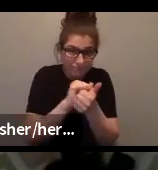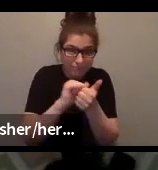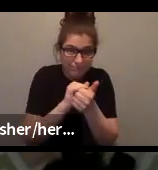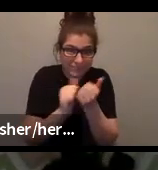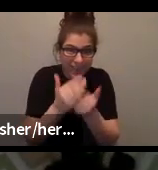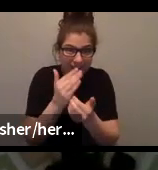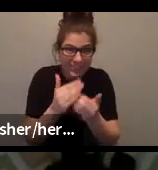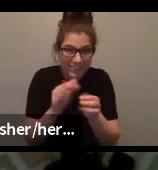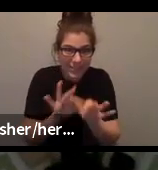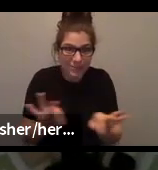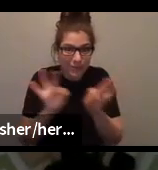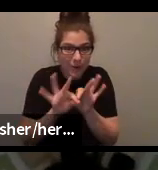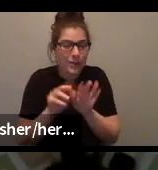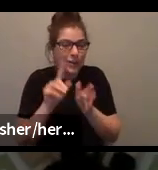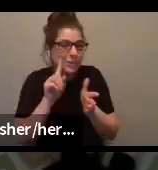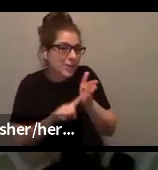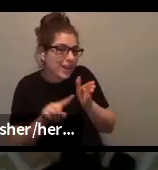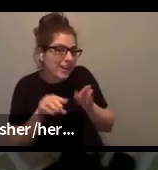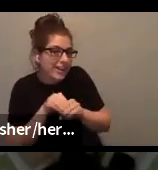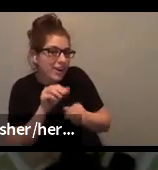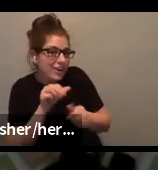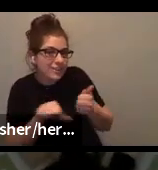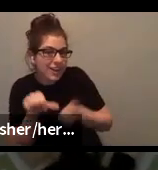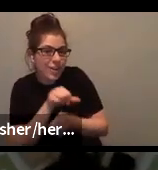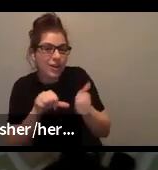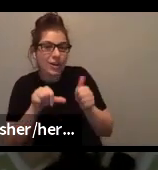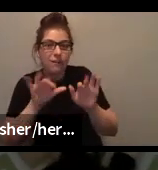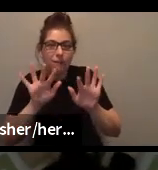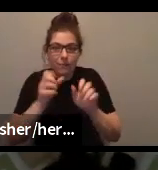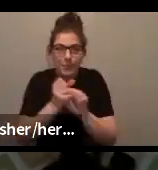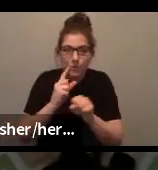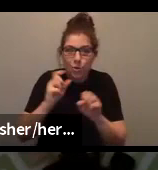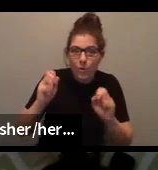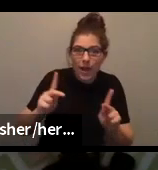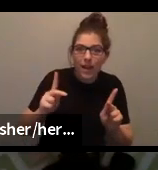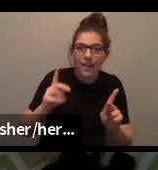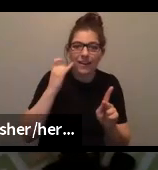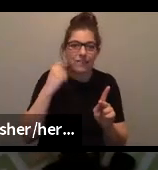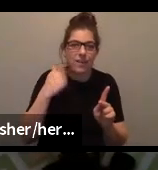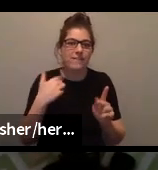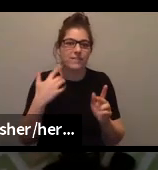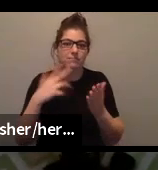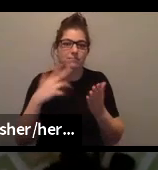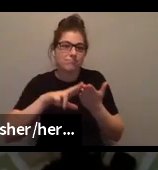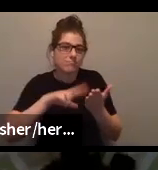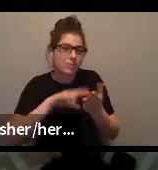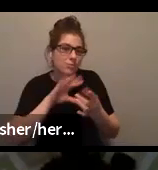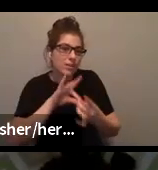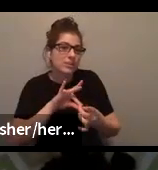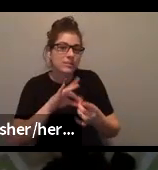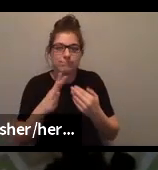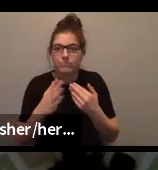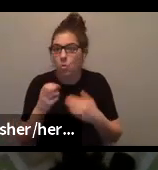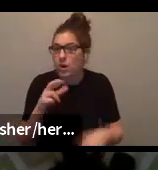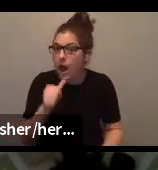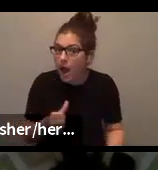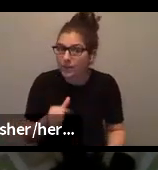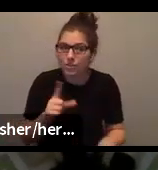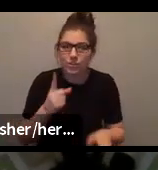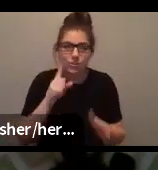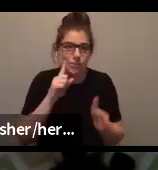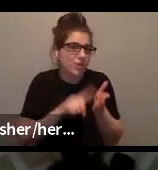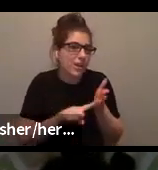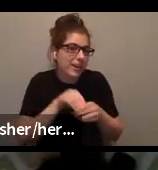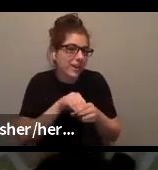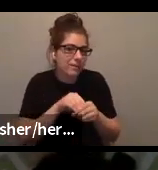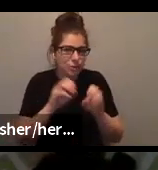in on each other, whether we have a contractual relationship or not. May we just check in. And